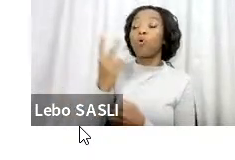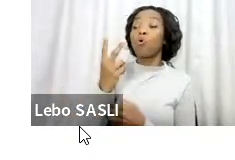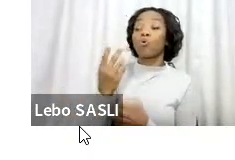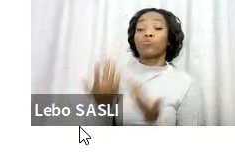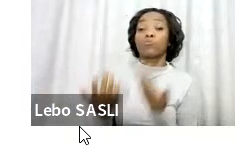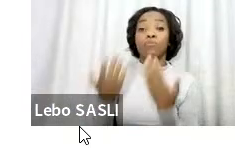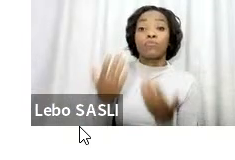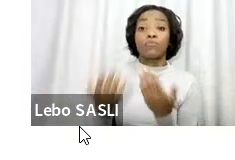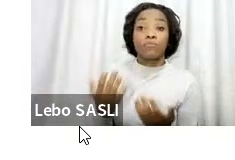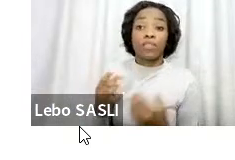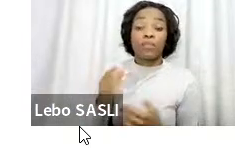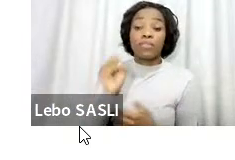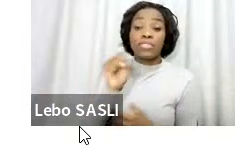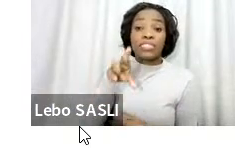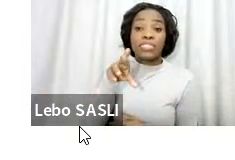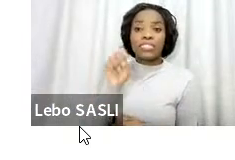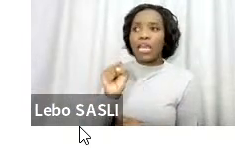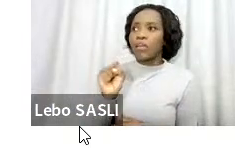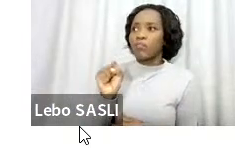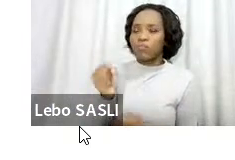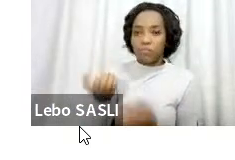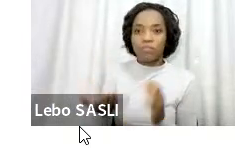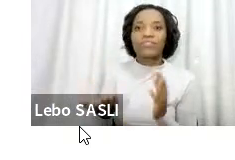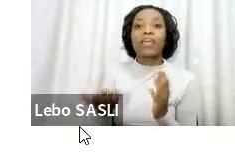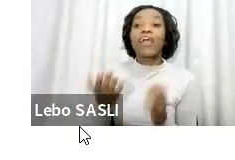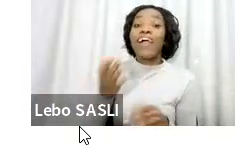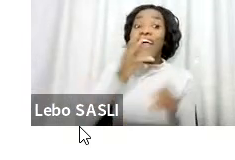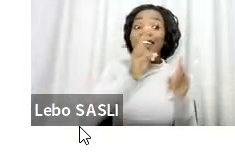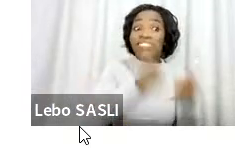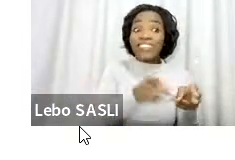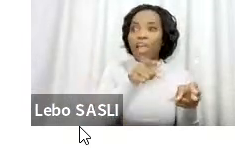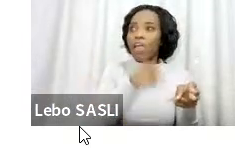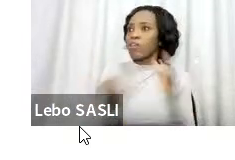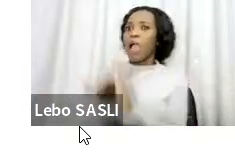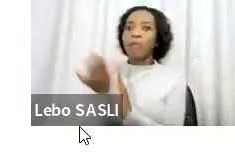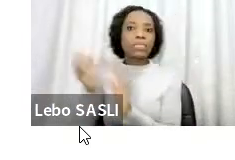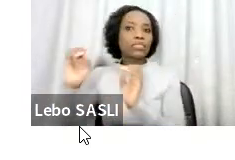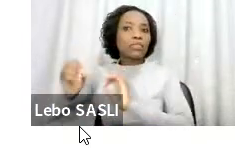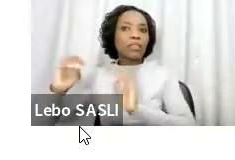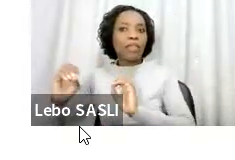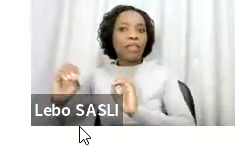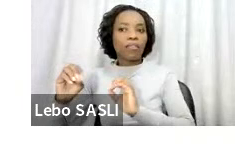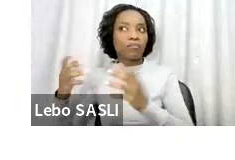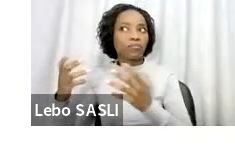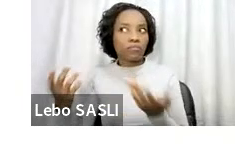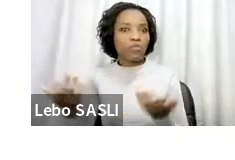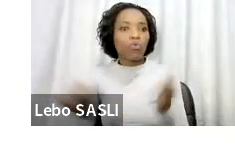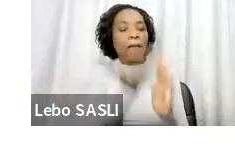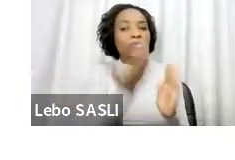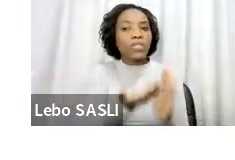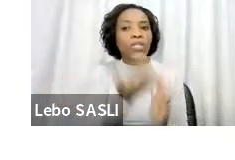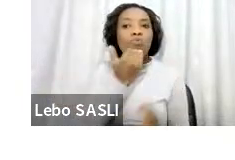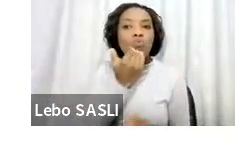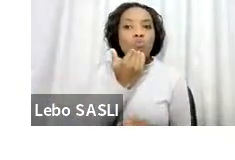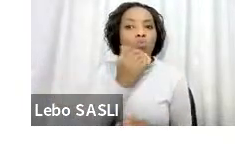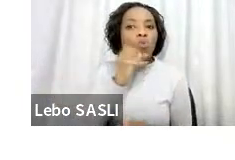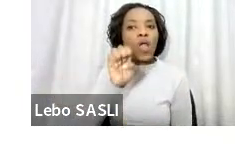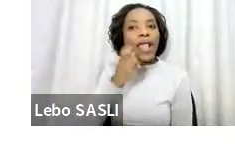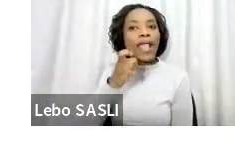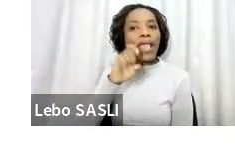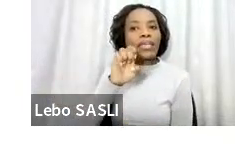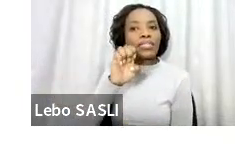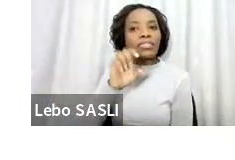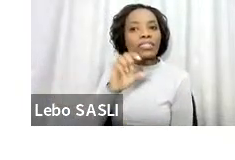the taxpayer's profile as a deceased estate and updating the executor's contact. So these are typical cases that the tax